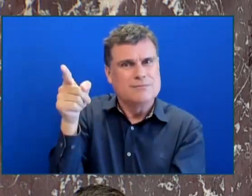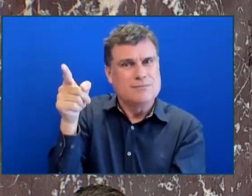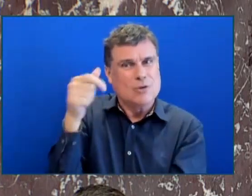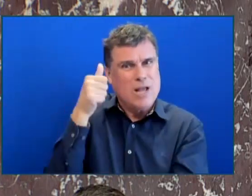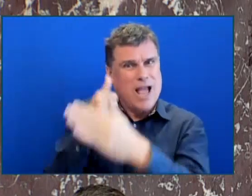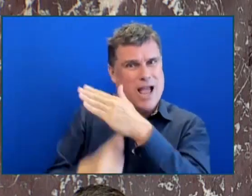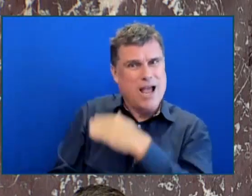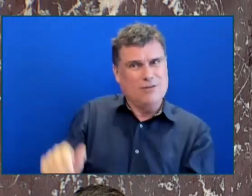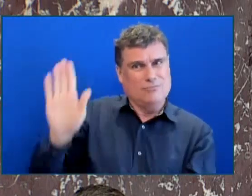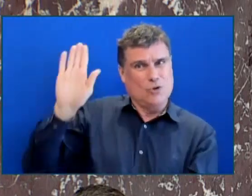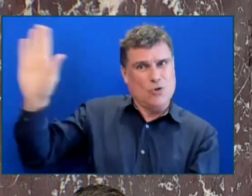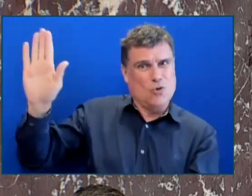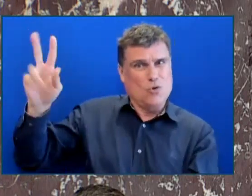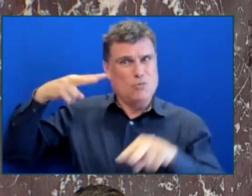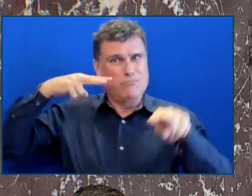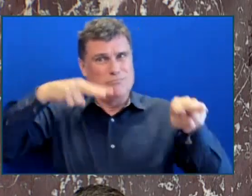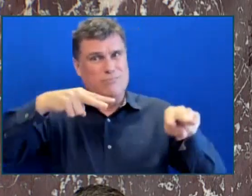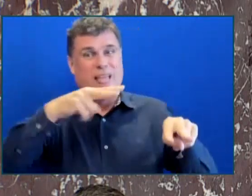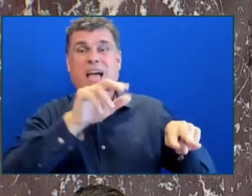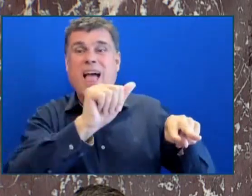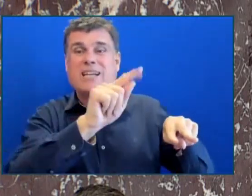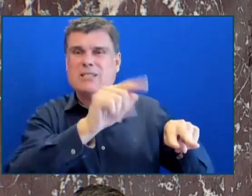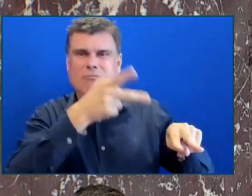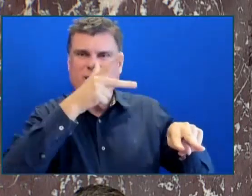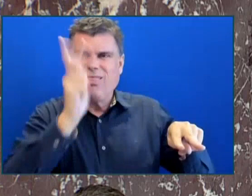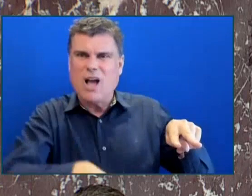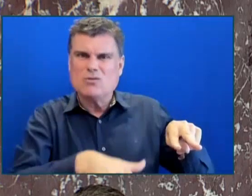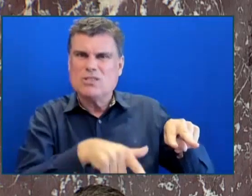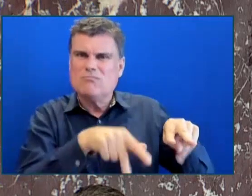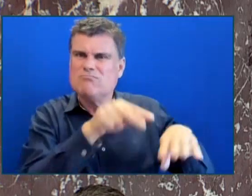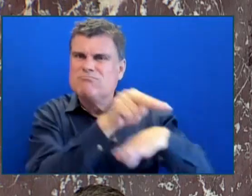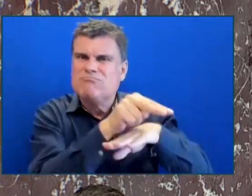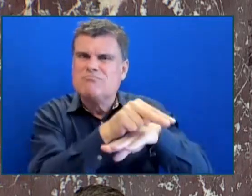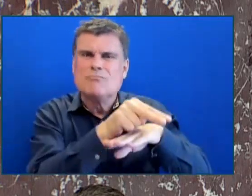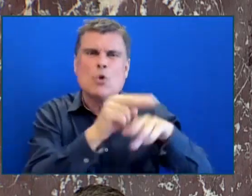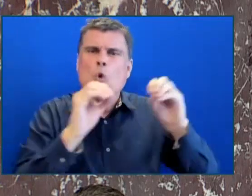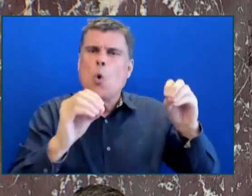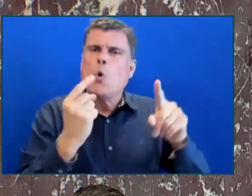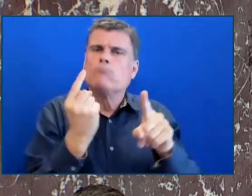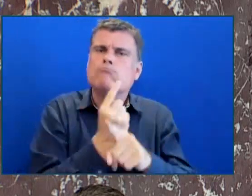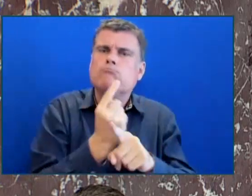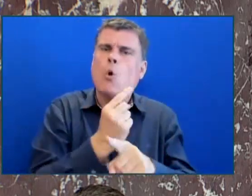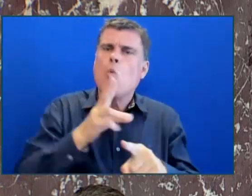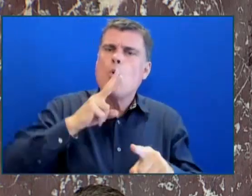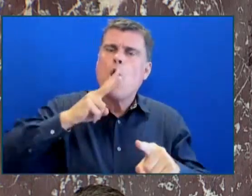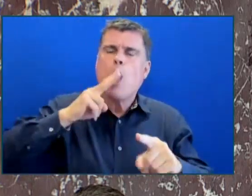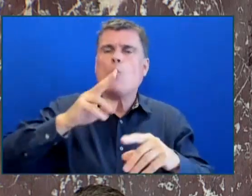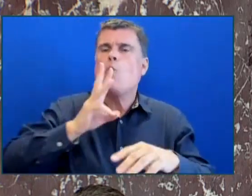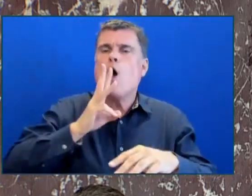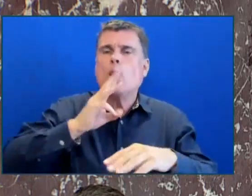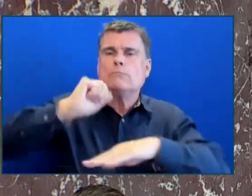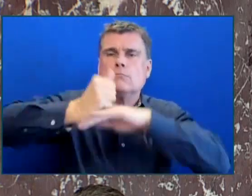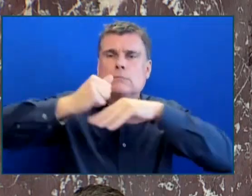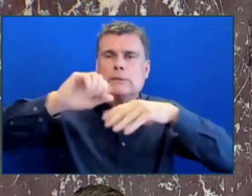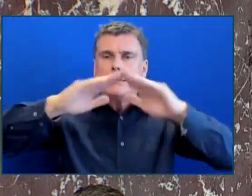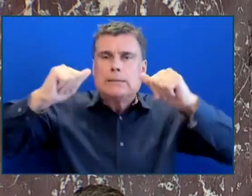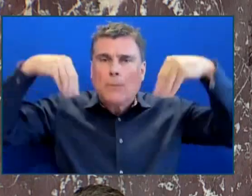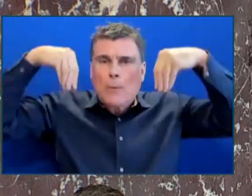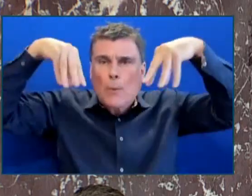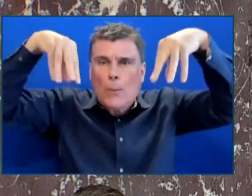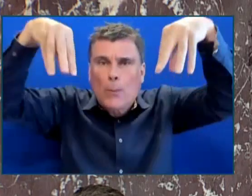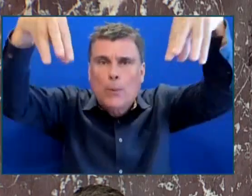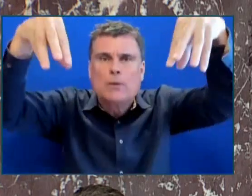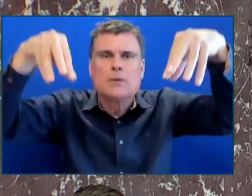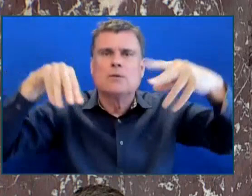and proper fire extinguishers. Mr. Speaker, despite all the warning signs and all the reports detailing financial mismanagement of